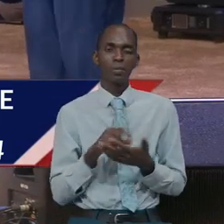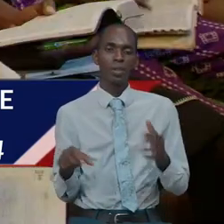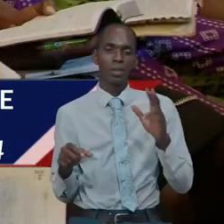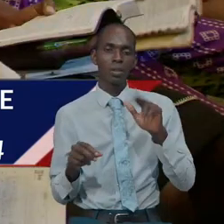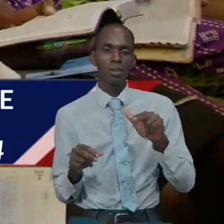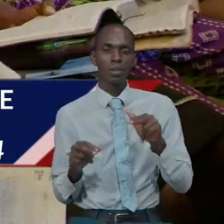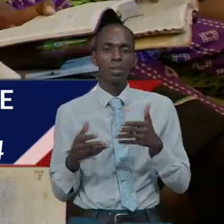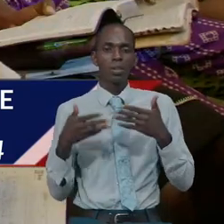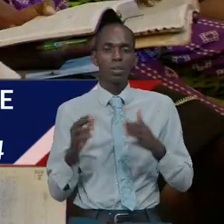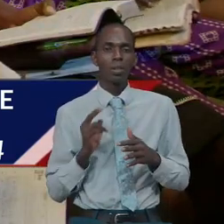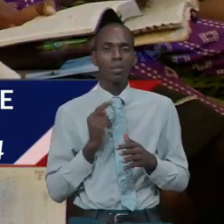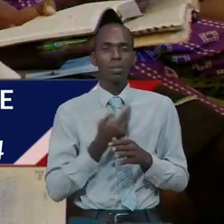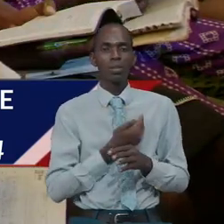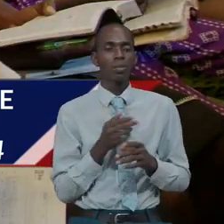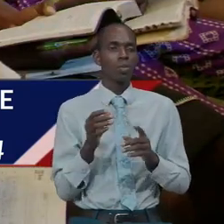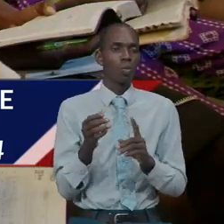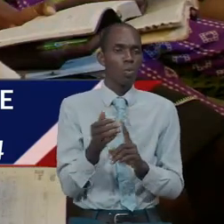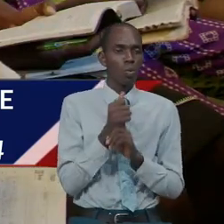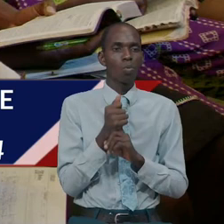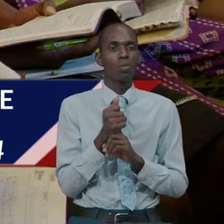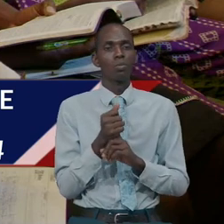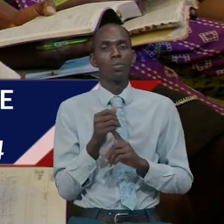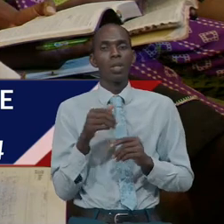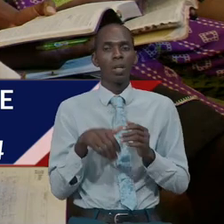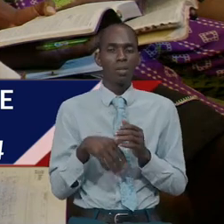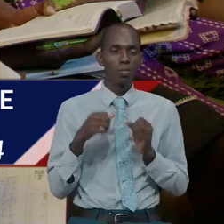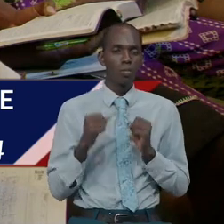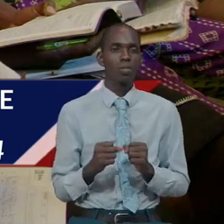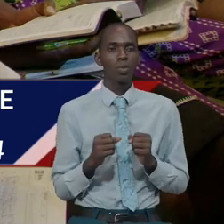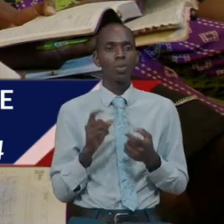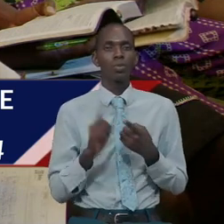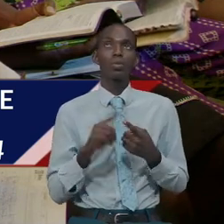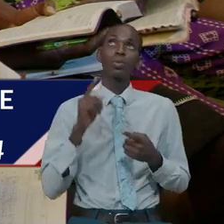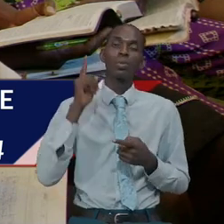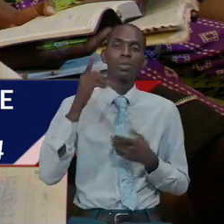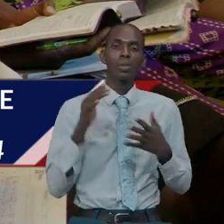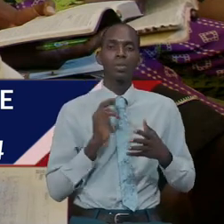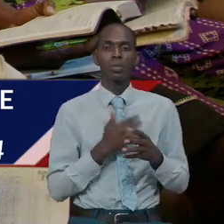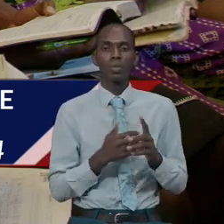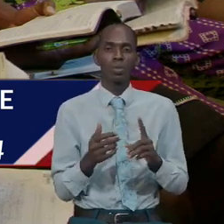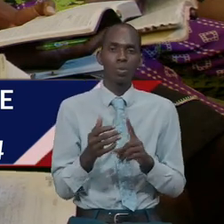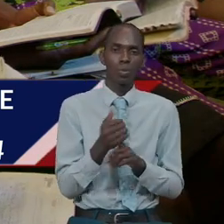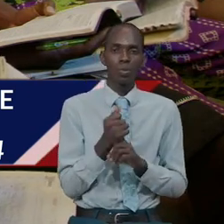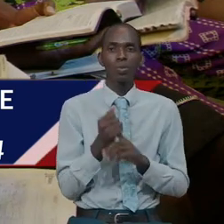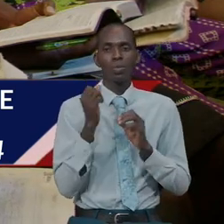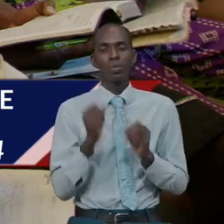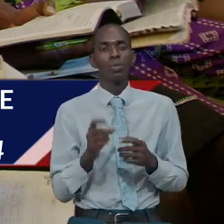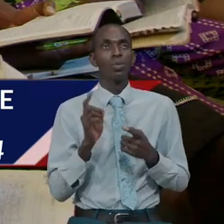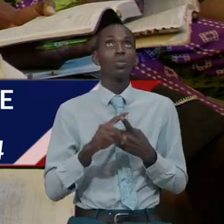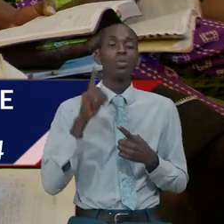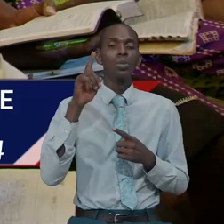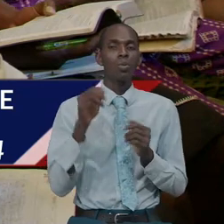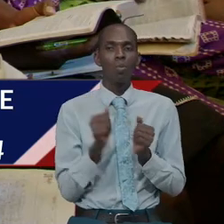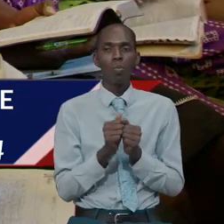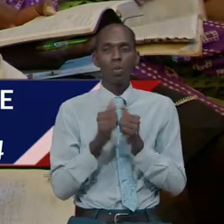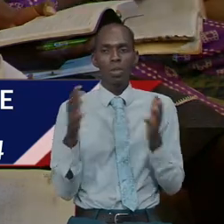in verse 13, let us go forth therefore unto him. Let us go forth therefore unto him without